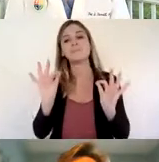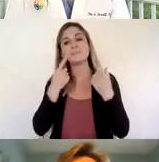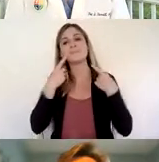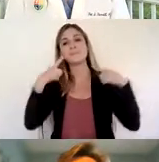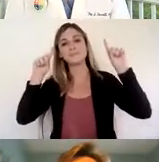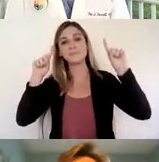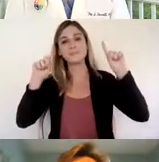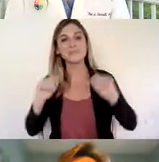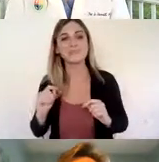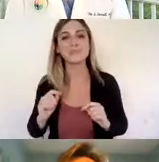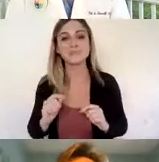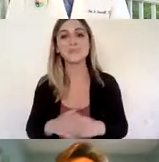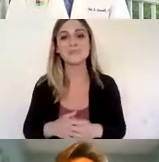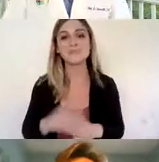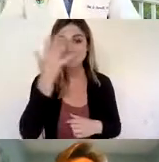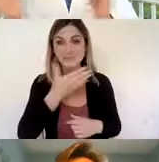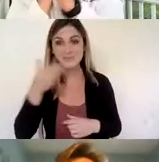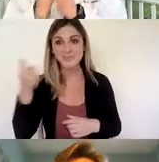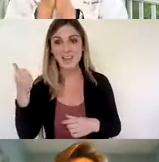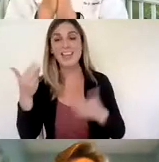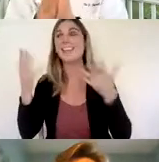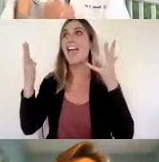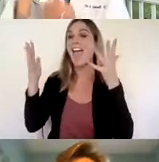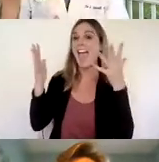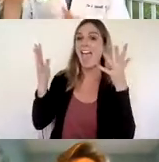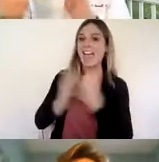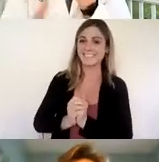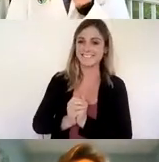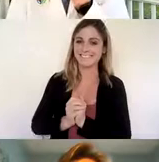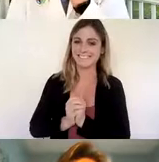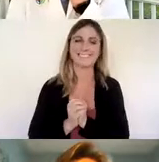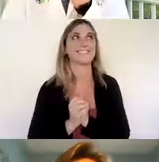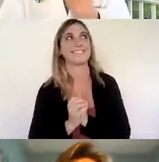It looks okay on our screen. There you go. There we go. Yay. Yay. All